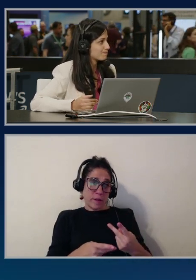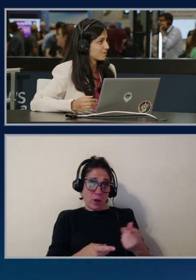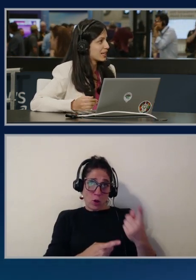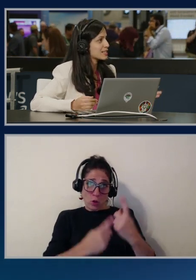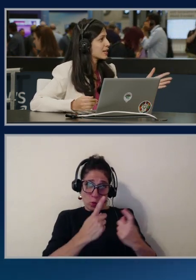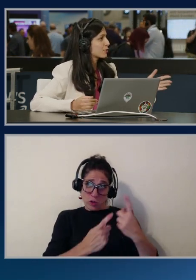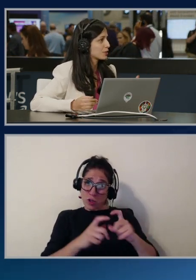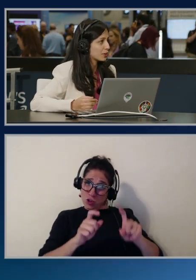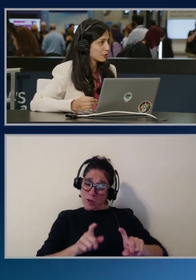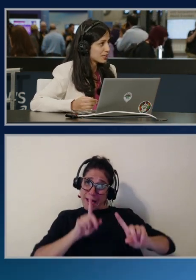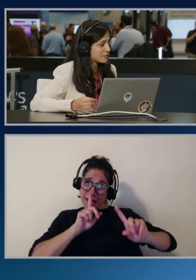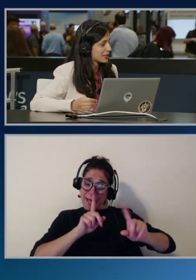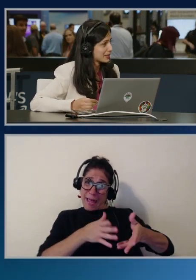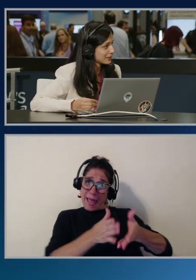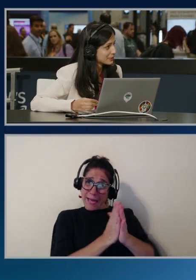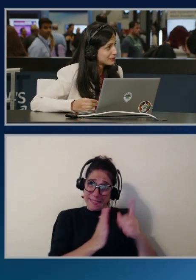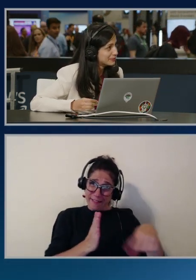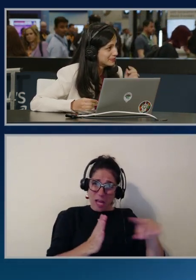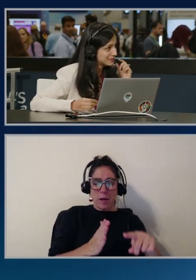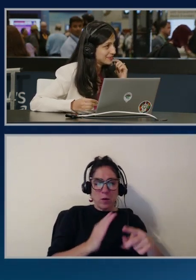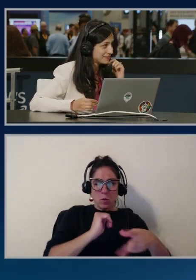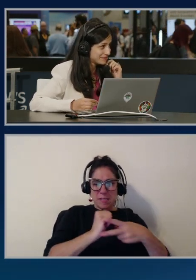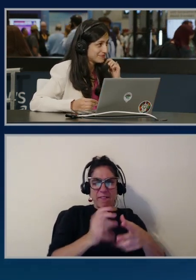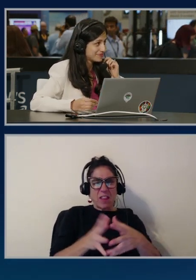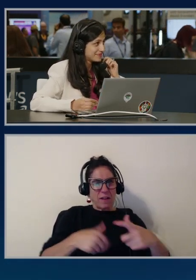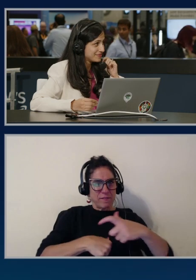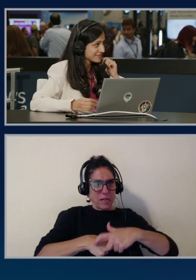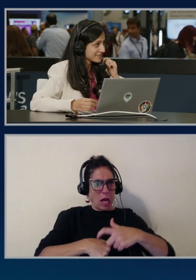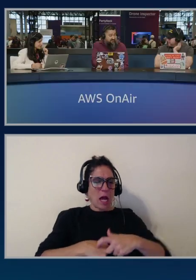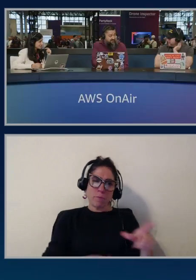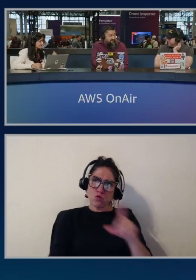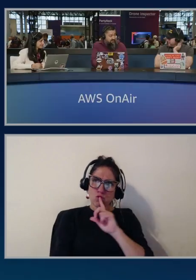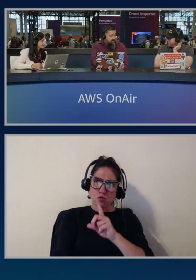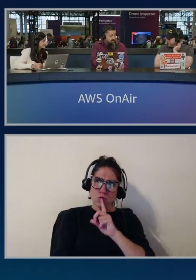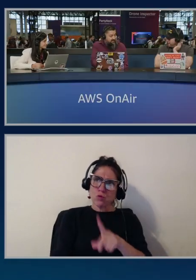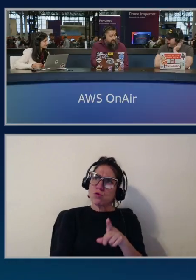And it'll save you a ton of time, I think. That's very interesting. I think it will save